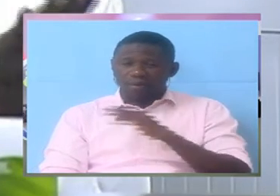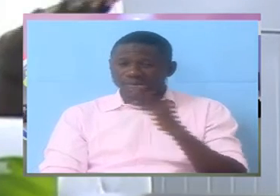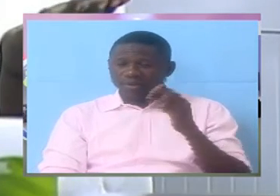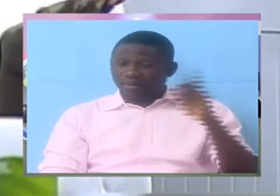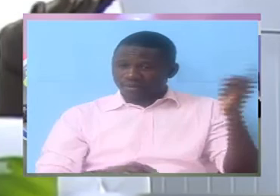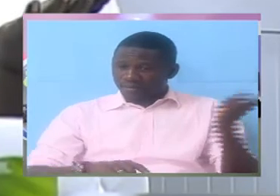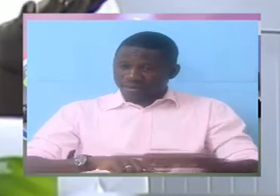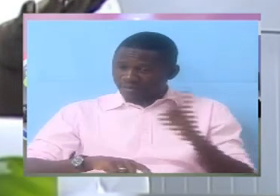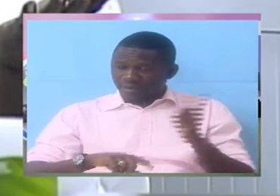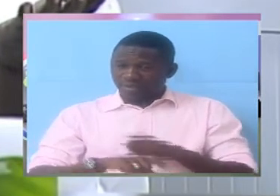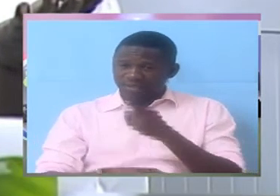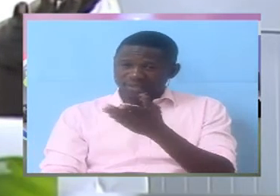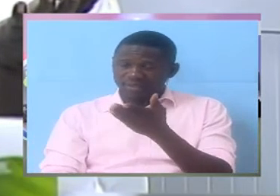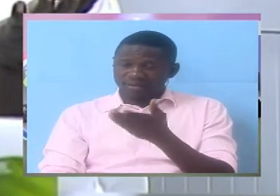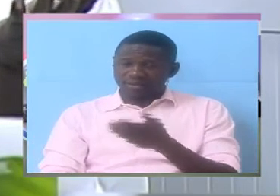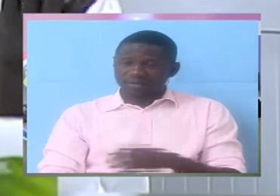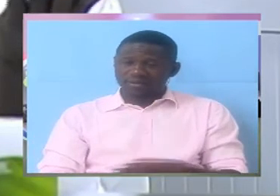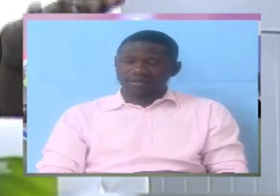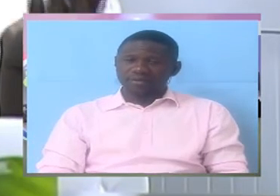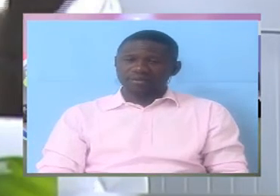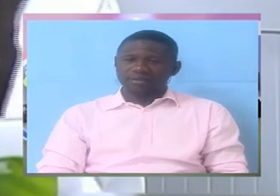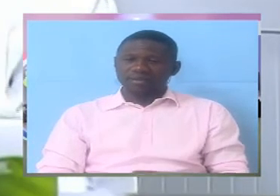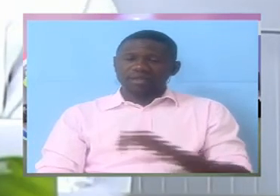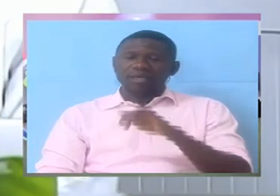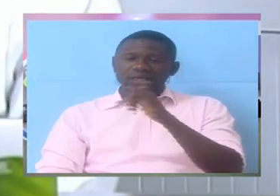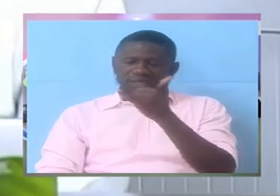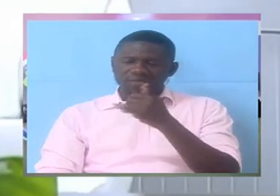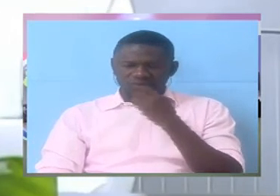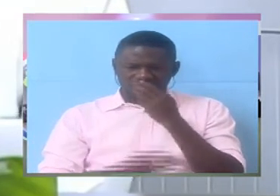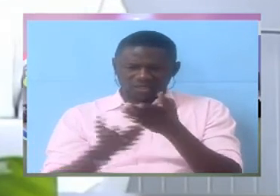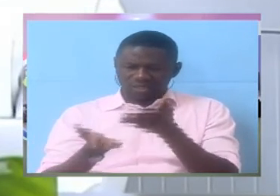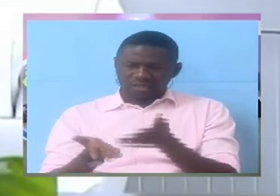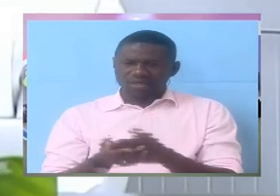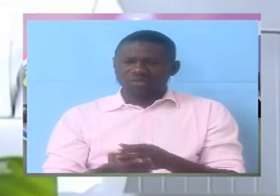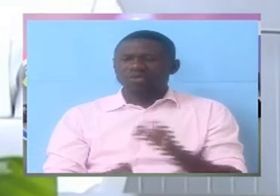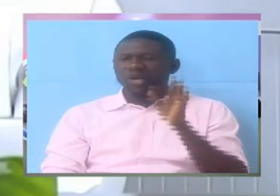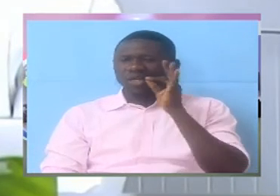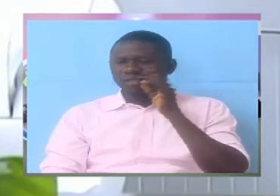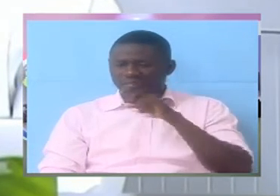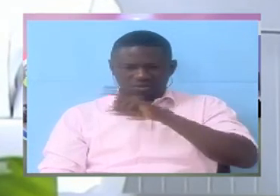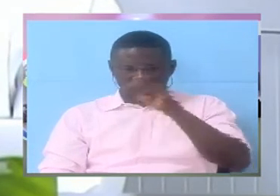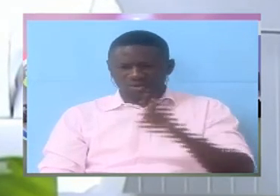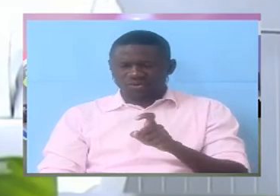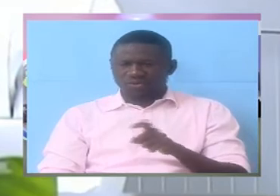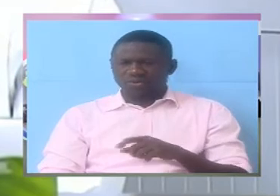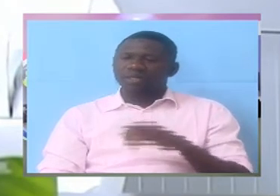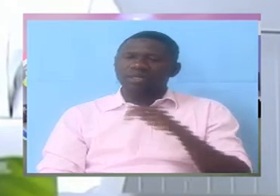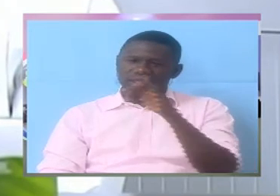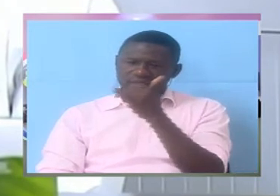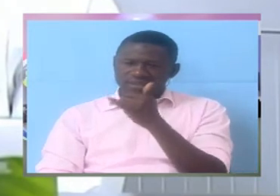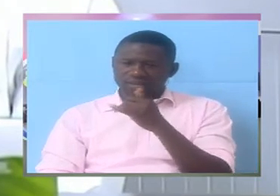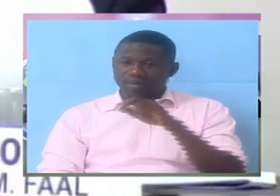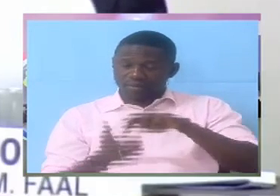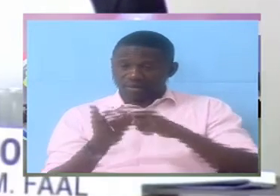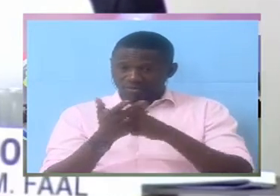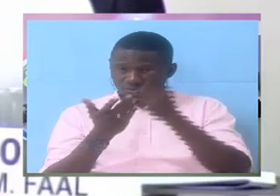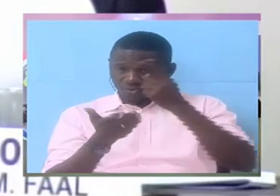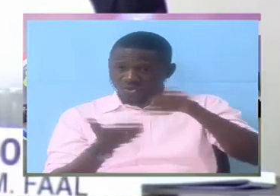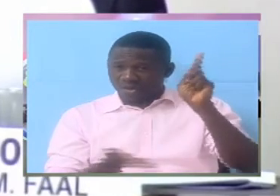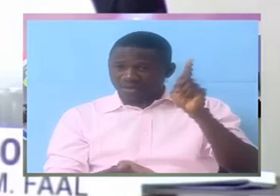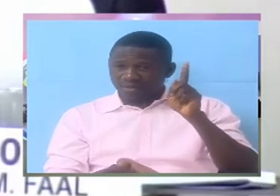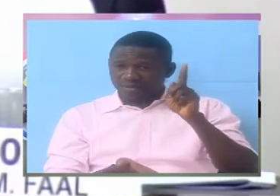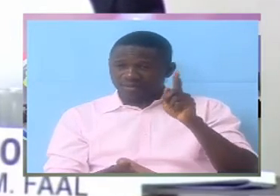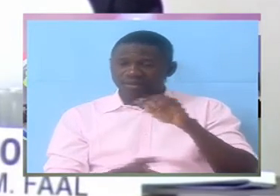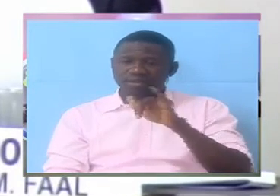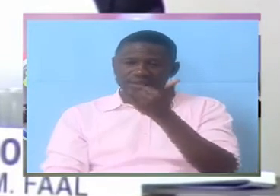Yeah, we said it here. Just answer my question. Yes. He was correct. Yes. How